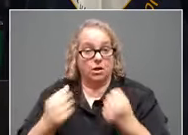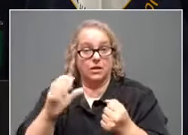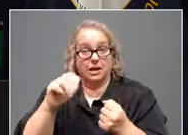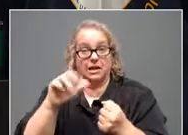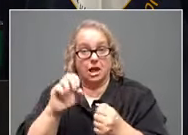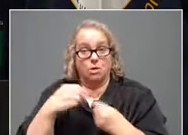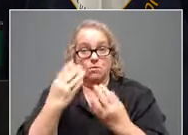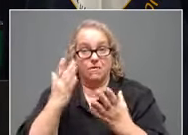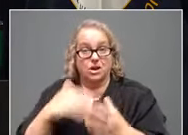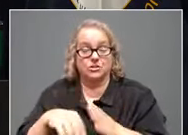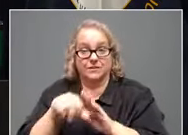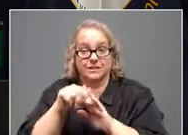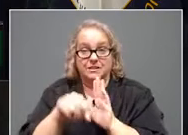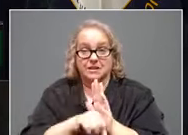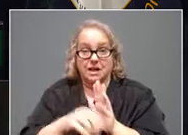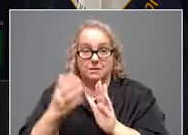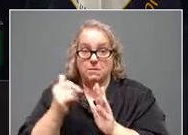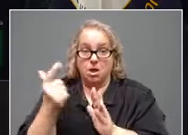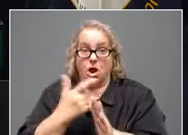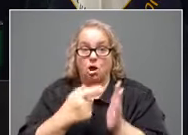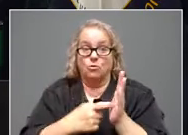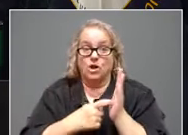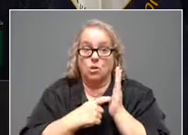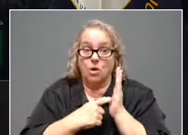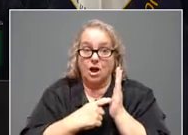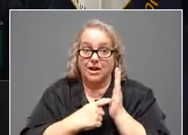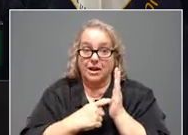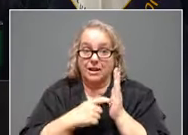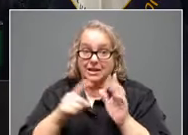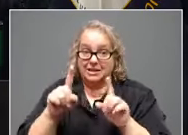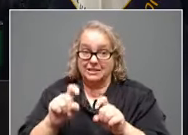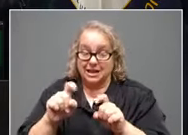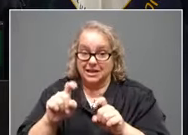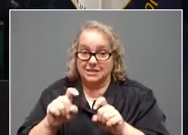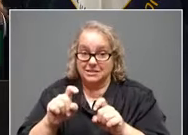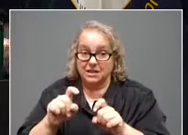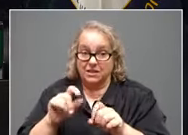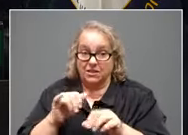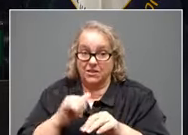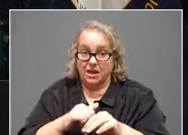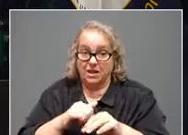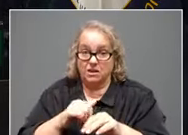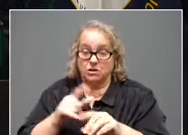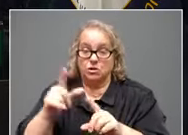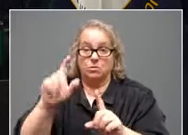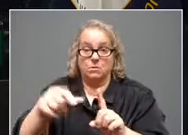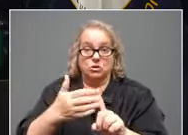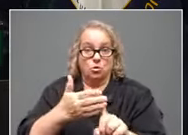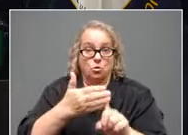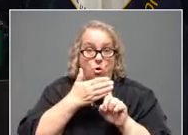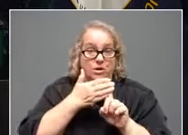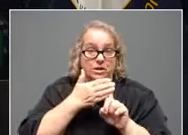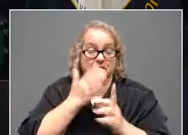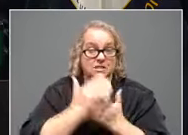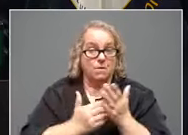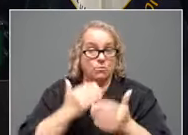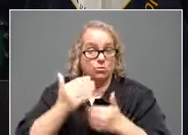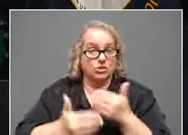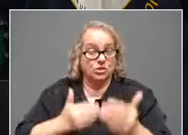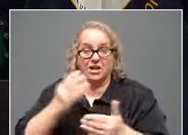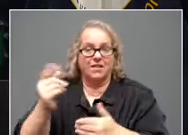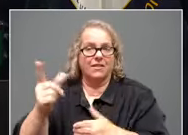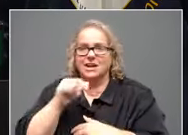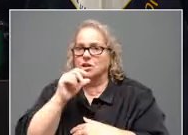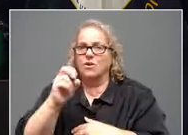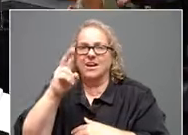maybe all of them, that are requiring you to get a test and then be quarantined. Some procedures, and they don't even ask if you've